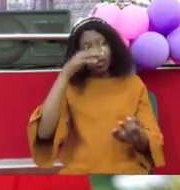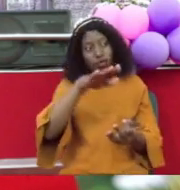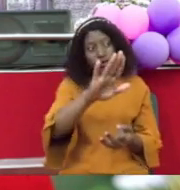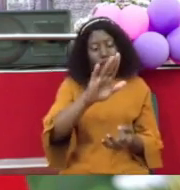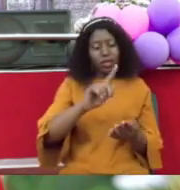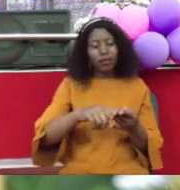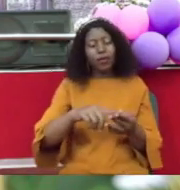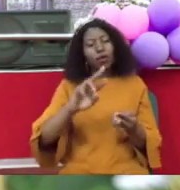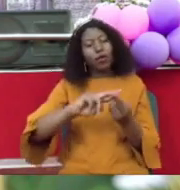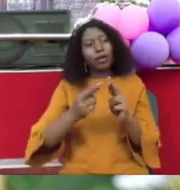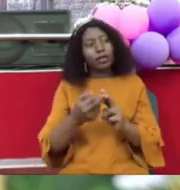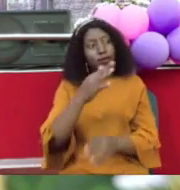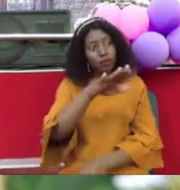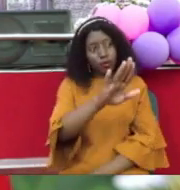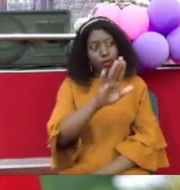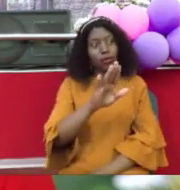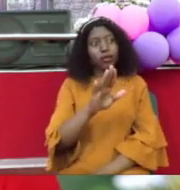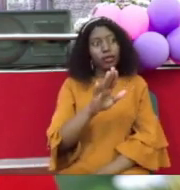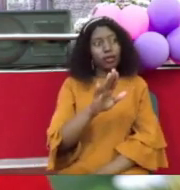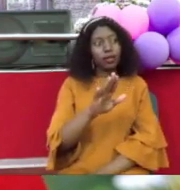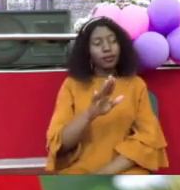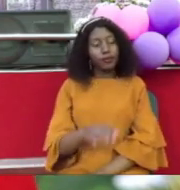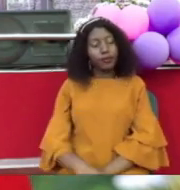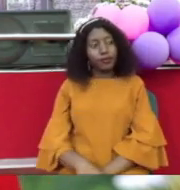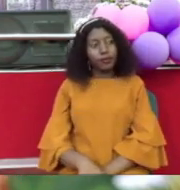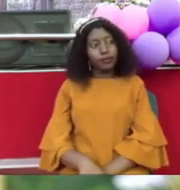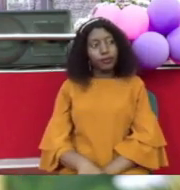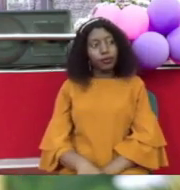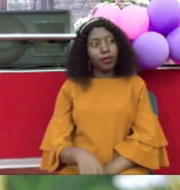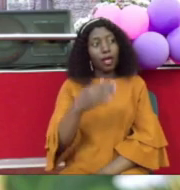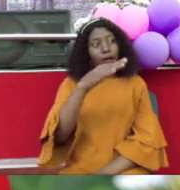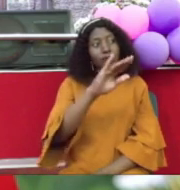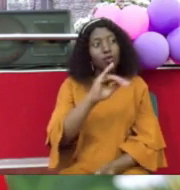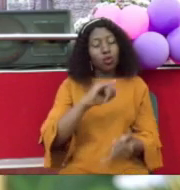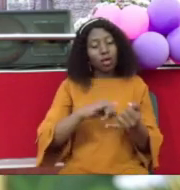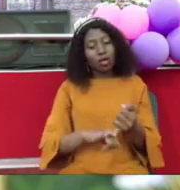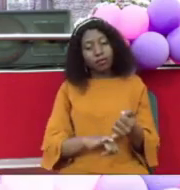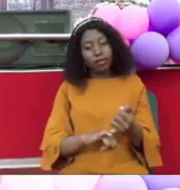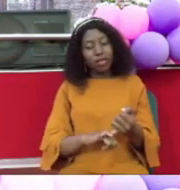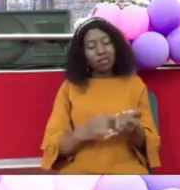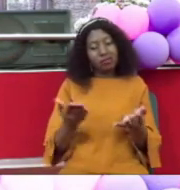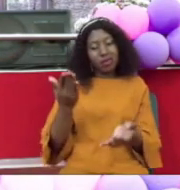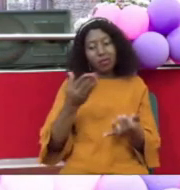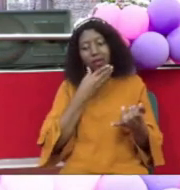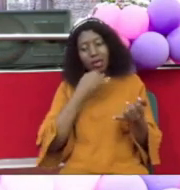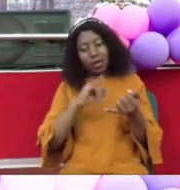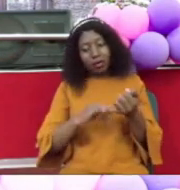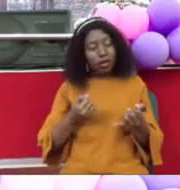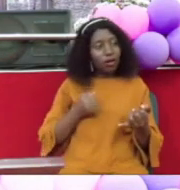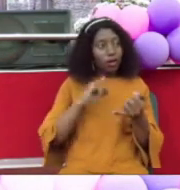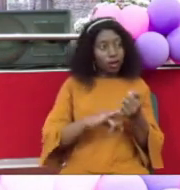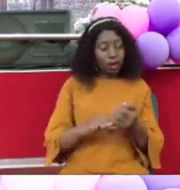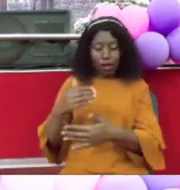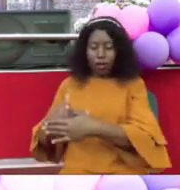Your relatives. Unganishwa na wale mliozaliwa nao, mnaitanishwa nao. Your spouse if you are married. Mke wako kama umeolewa. Your